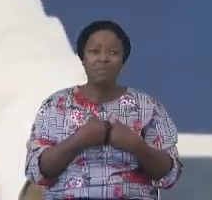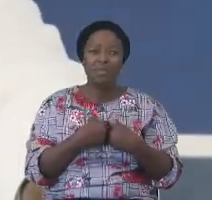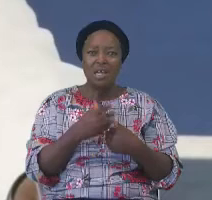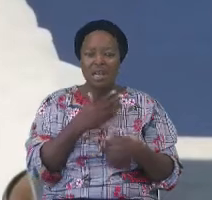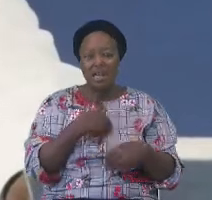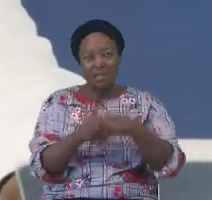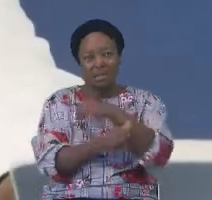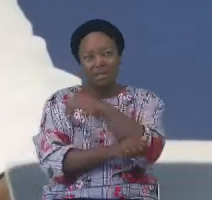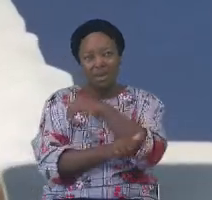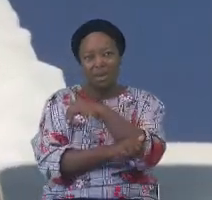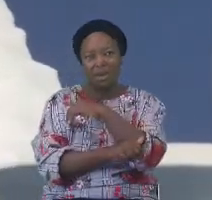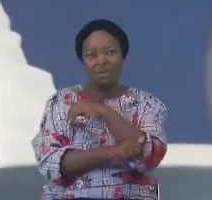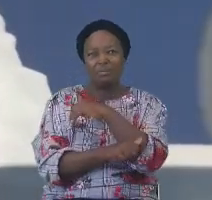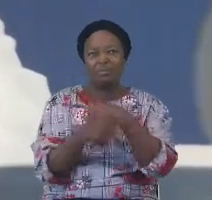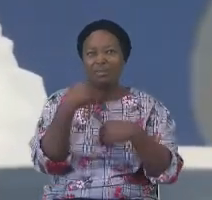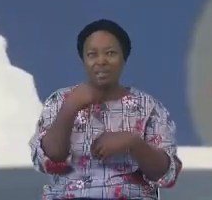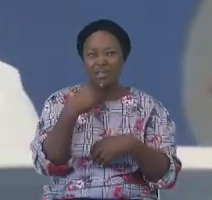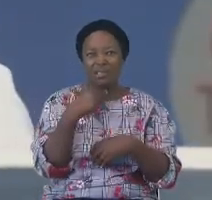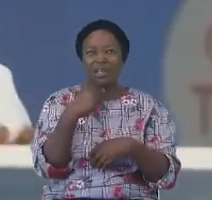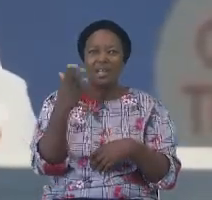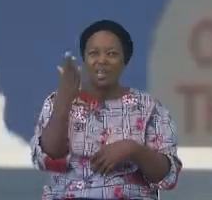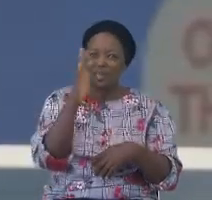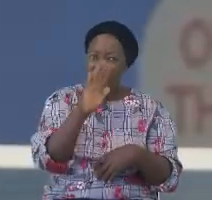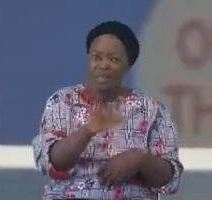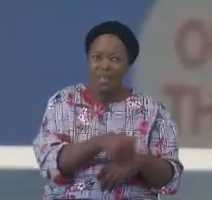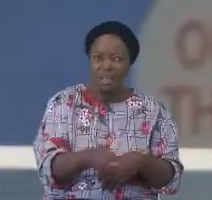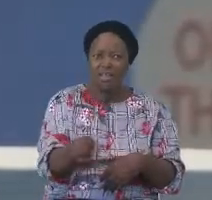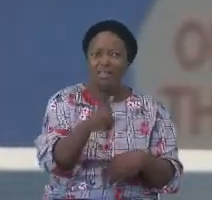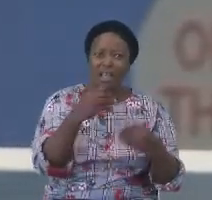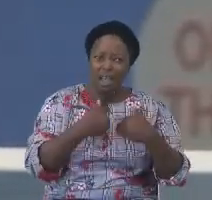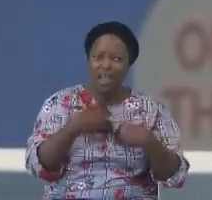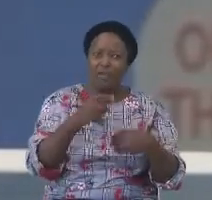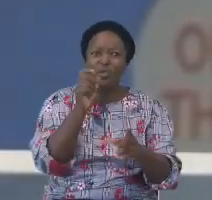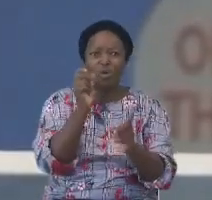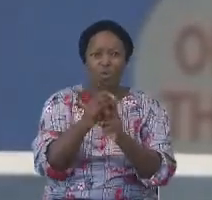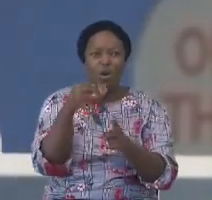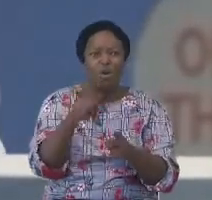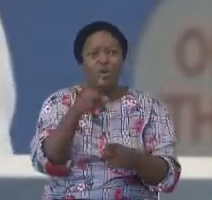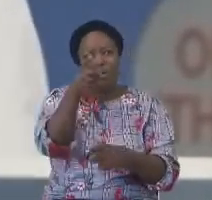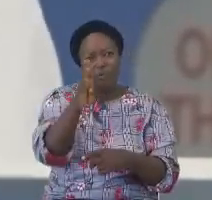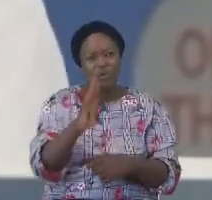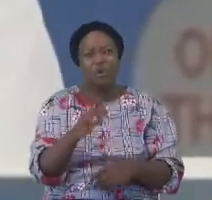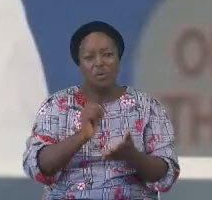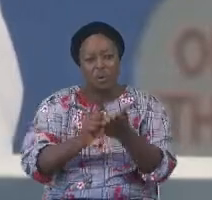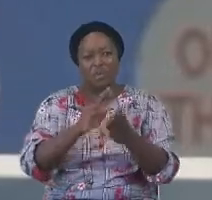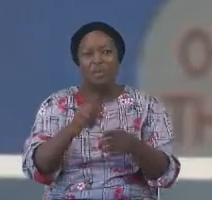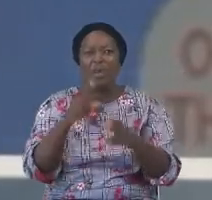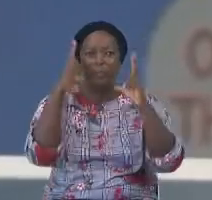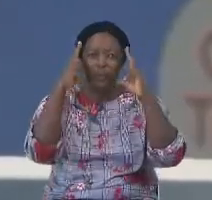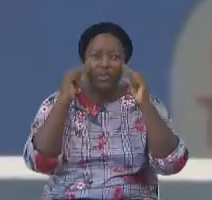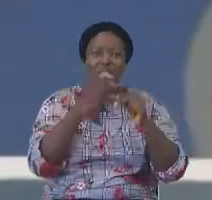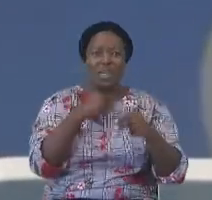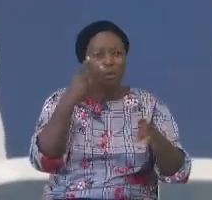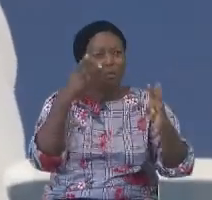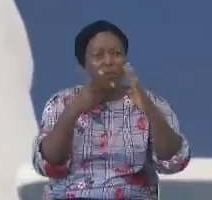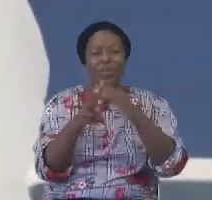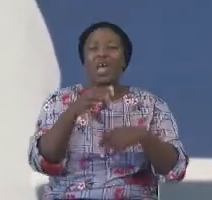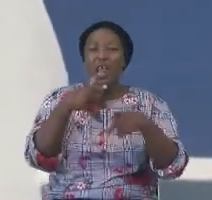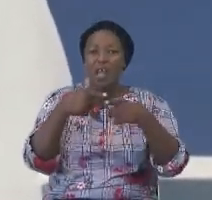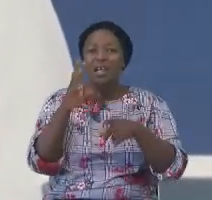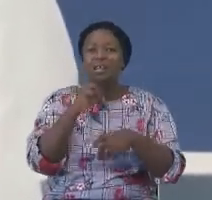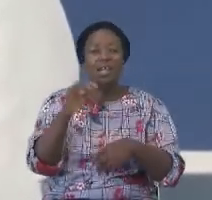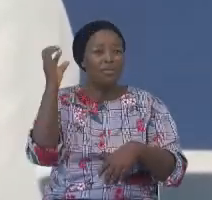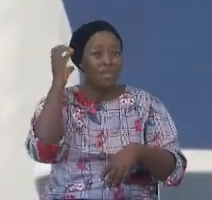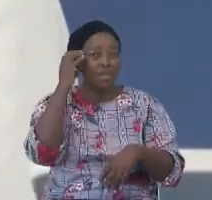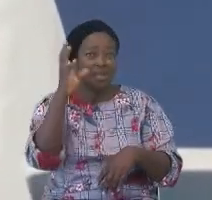thirst that i have and abram said they have the words of god reaching by